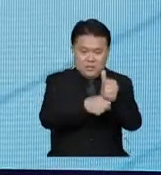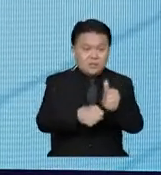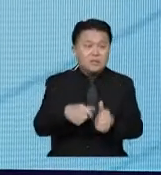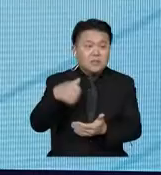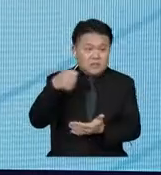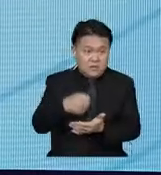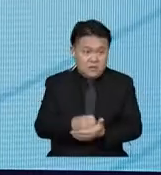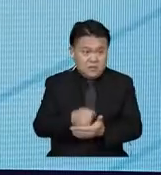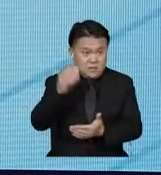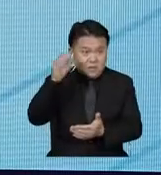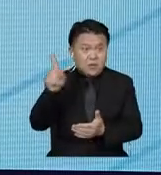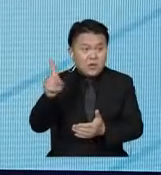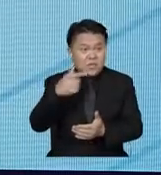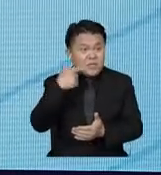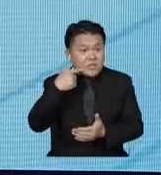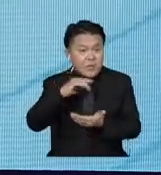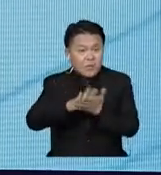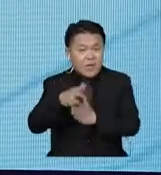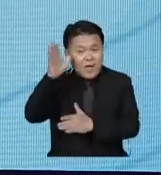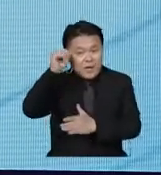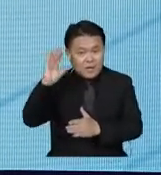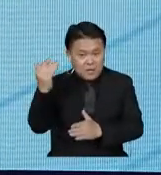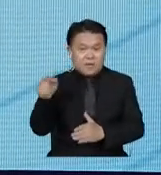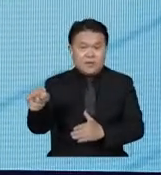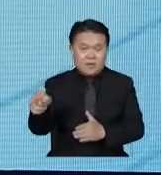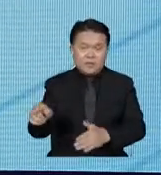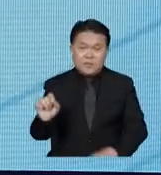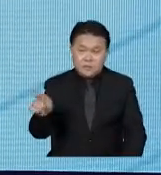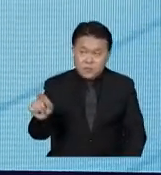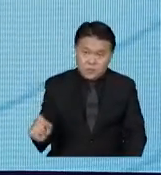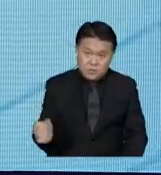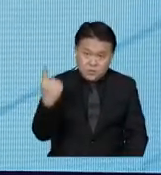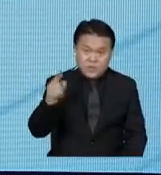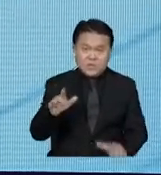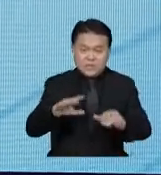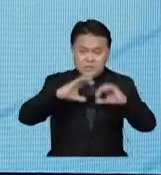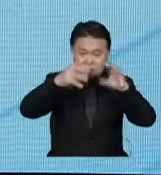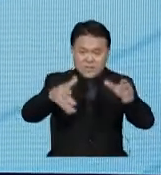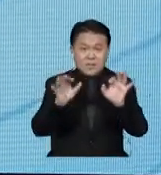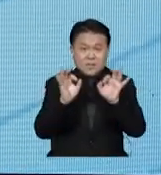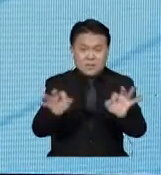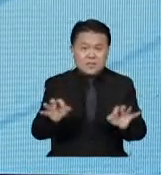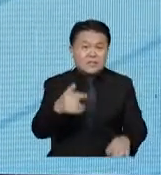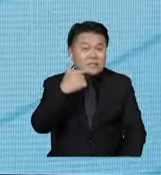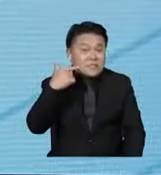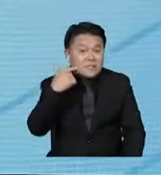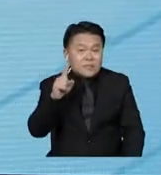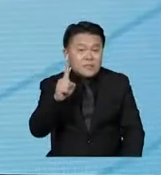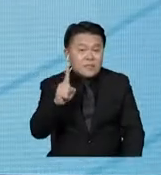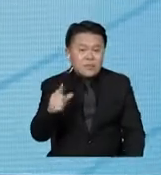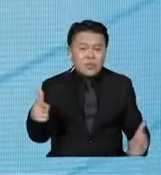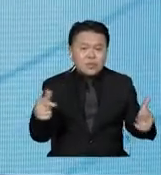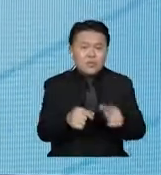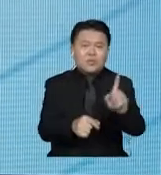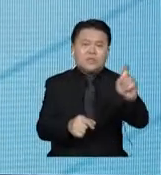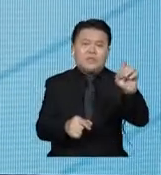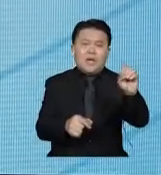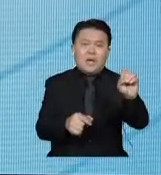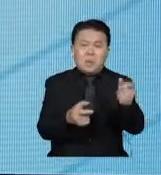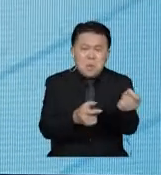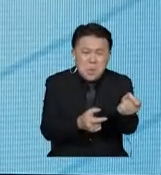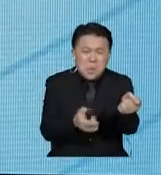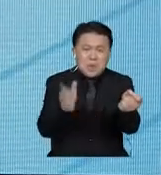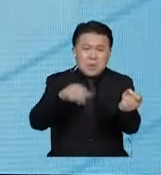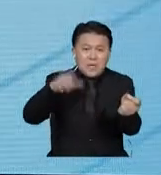remain. This makes dogs exhibit A for the how friendliness wins big